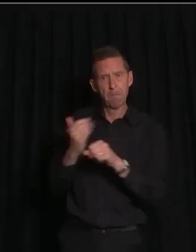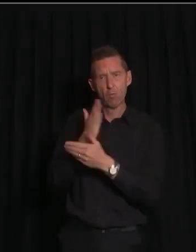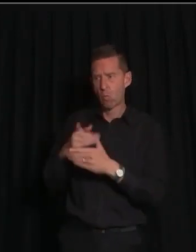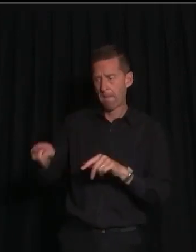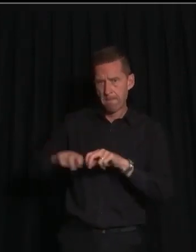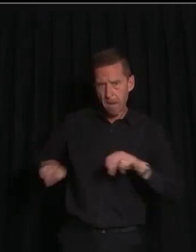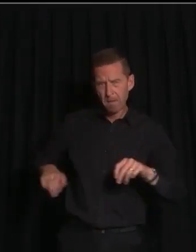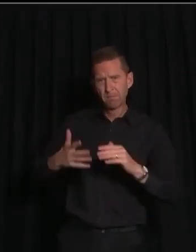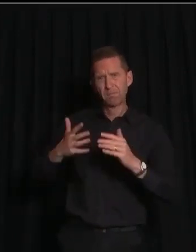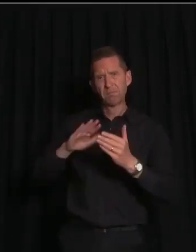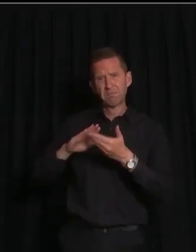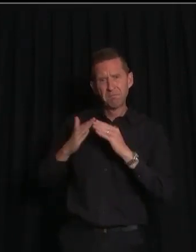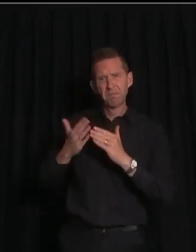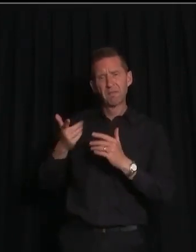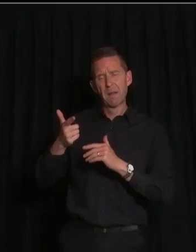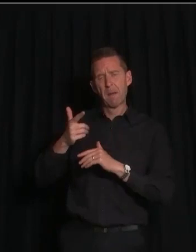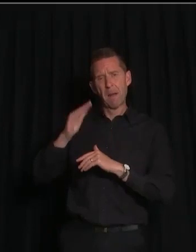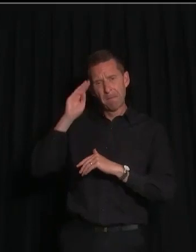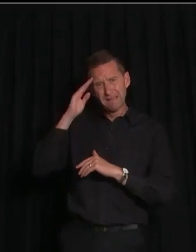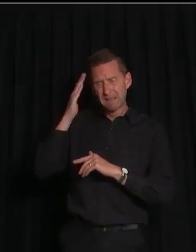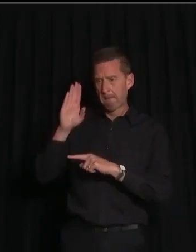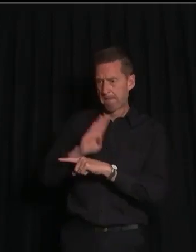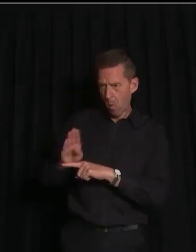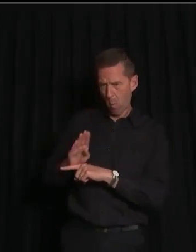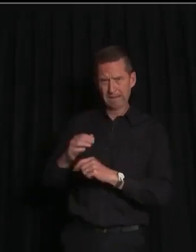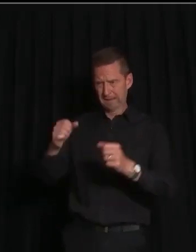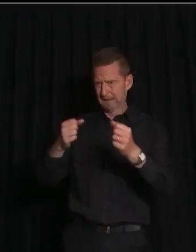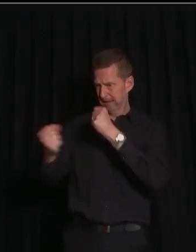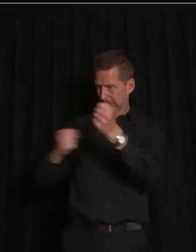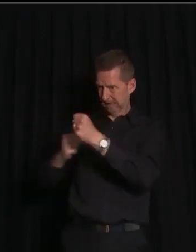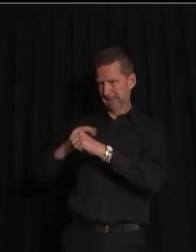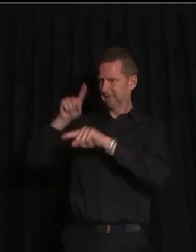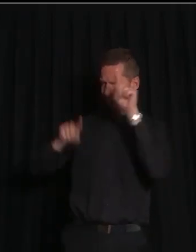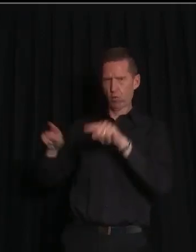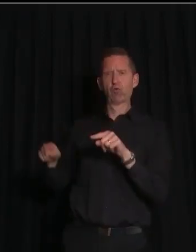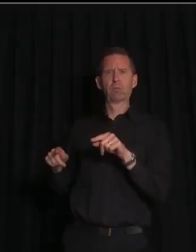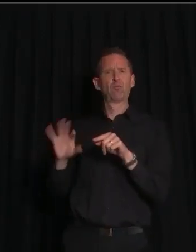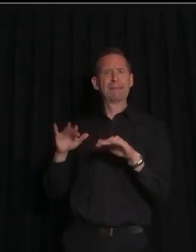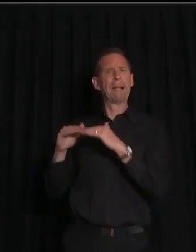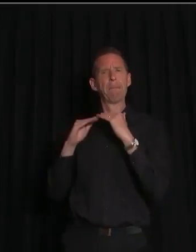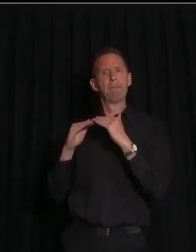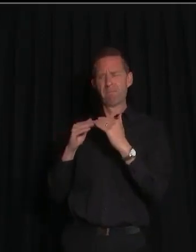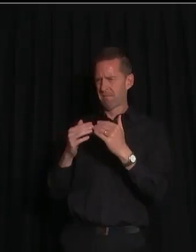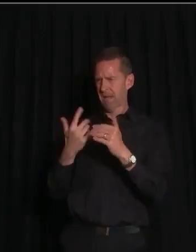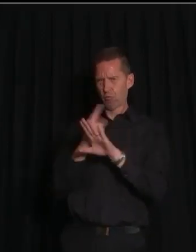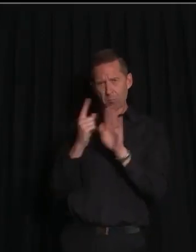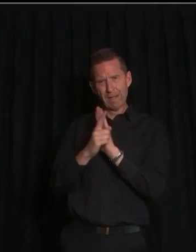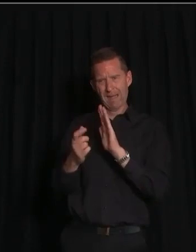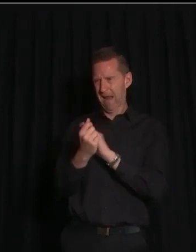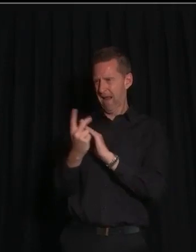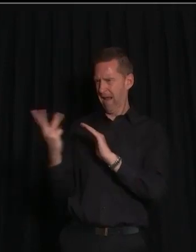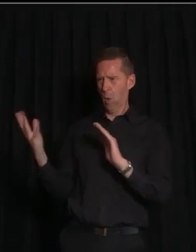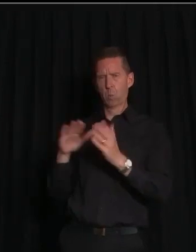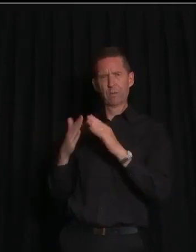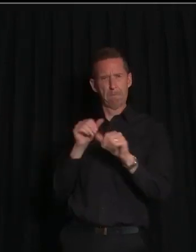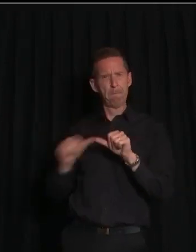committees, those groups, those boards are as diverse as possible and represent as many community members as possible, so they